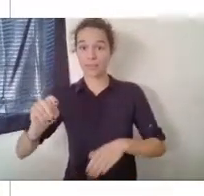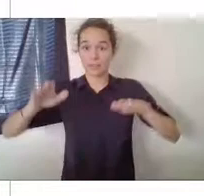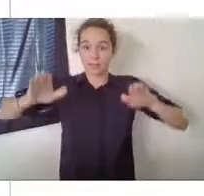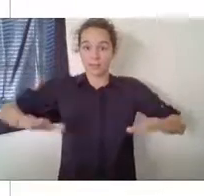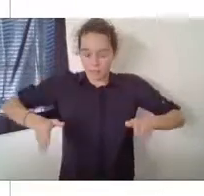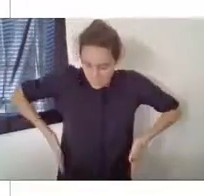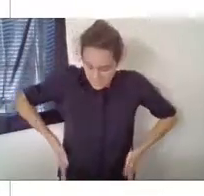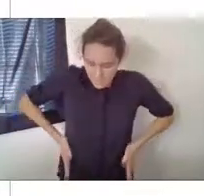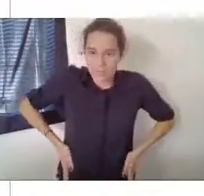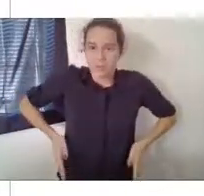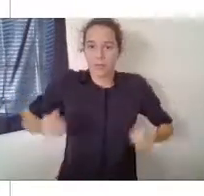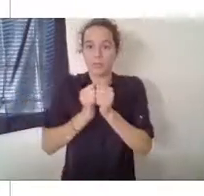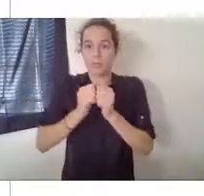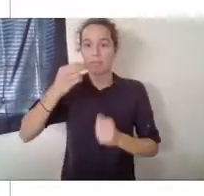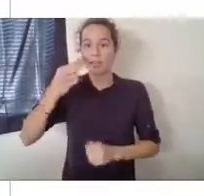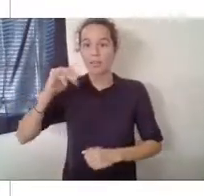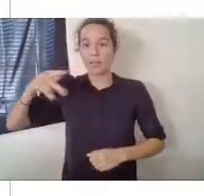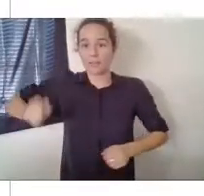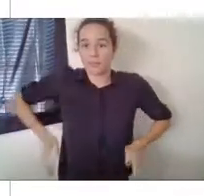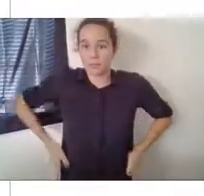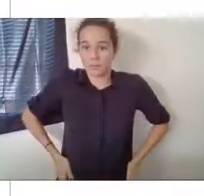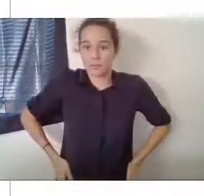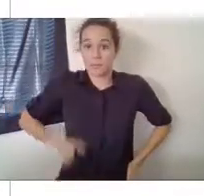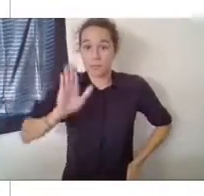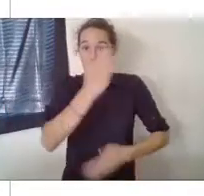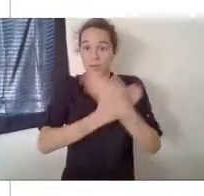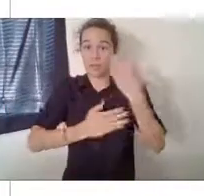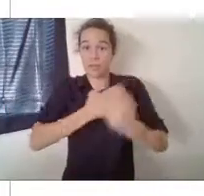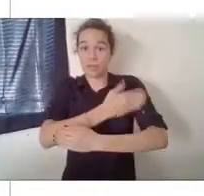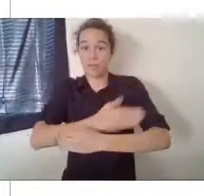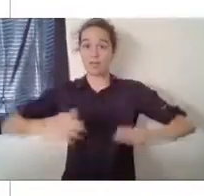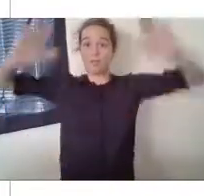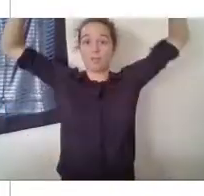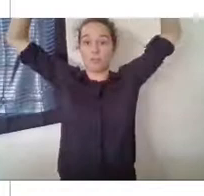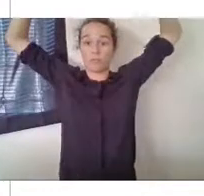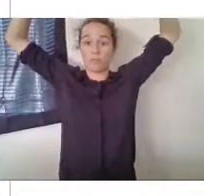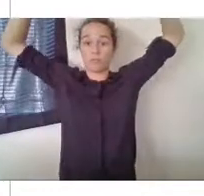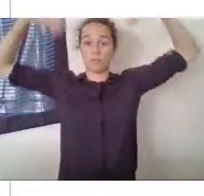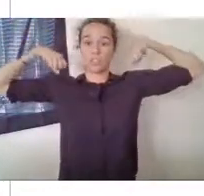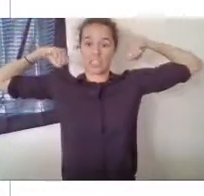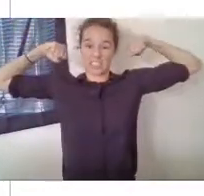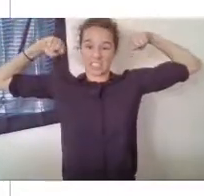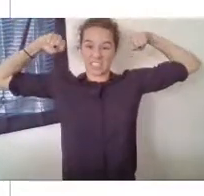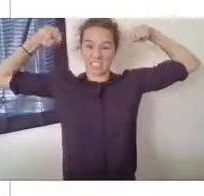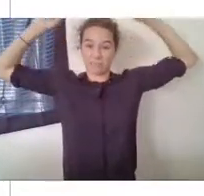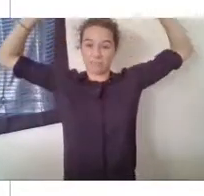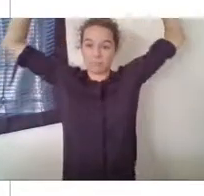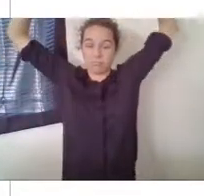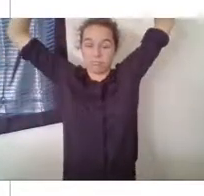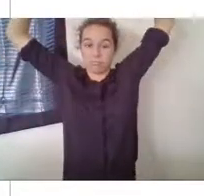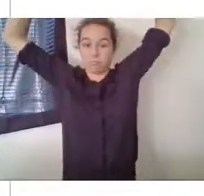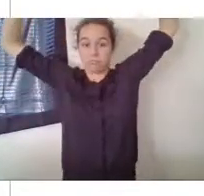ceiling, and lift your hands above your head. Get a good stretch underneath your shoulders, and let your arms drop to the